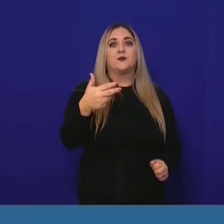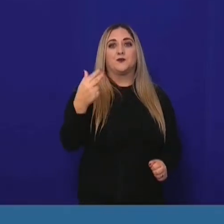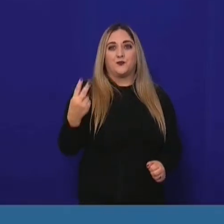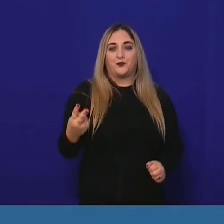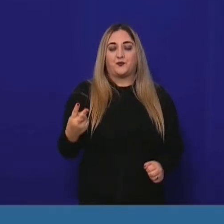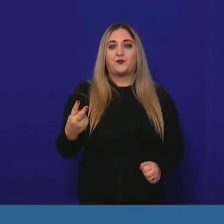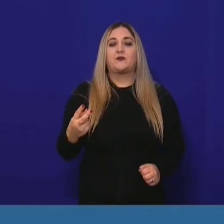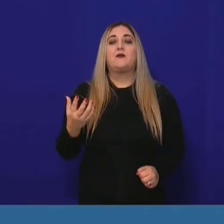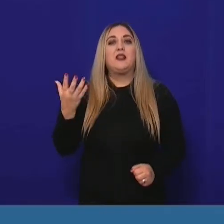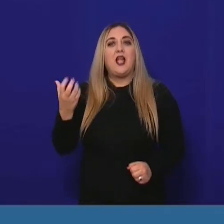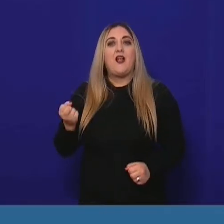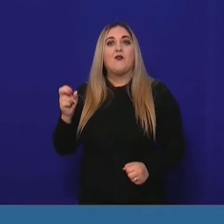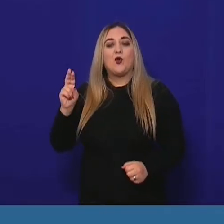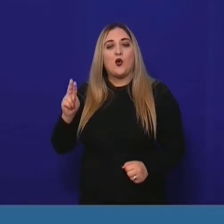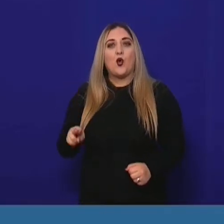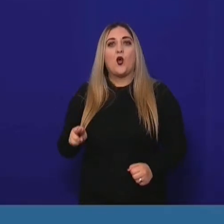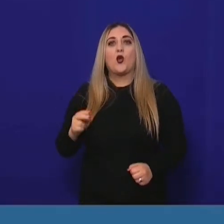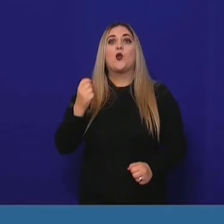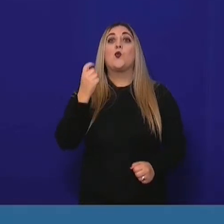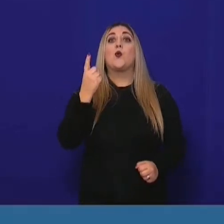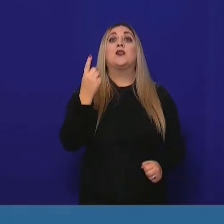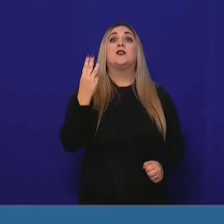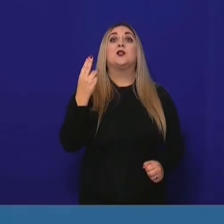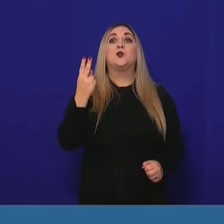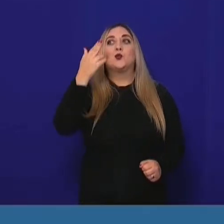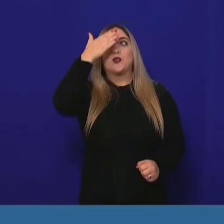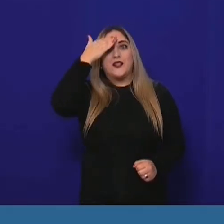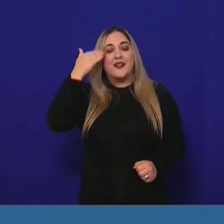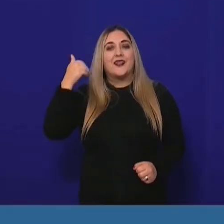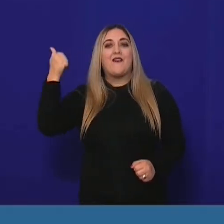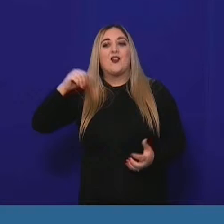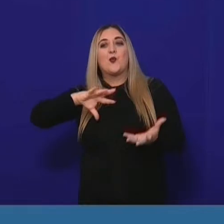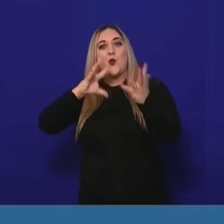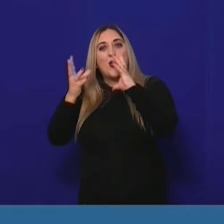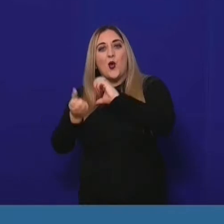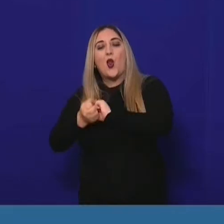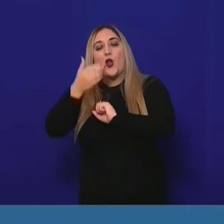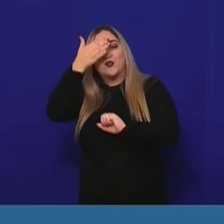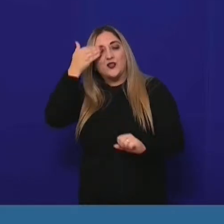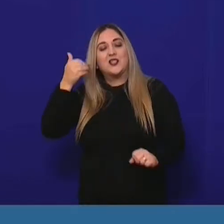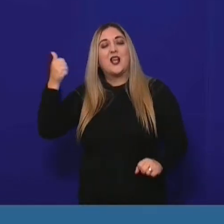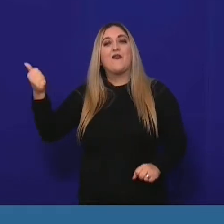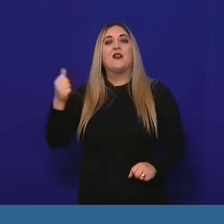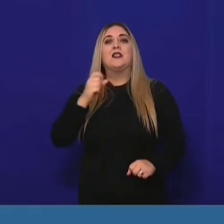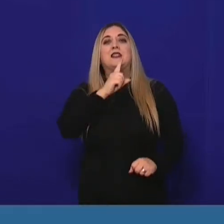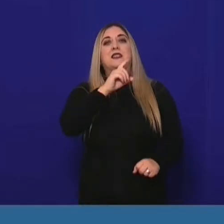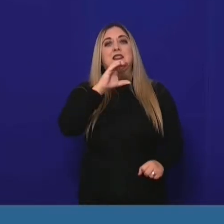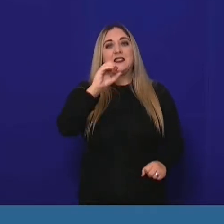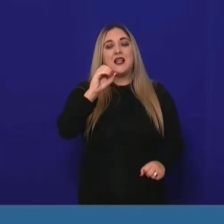11,992. We also had 132 recoveries, so the total cases recovered are